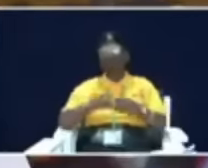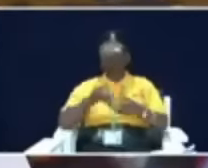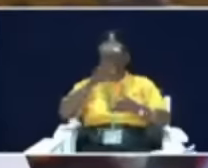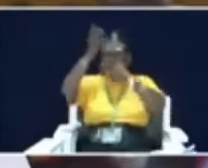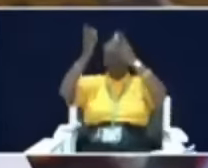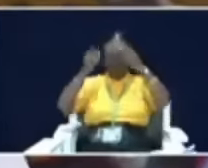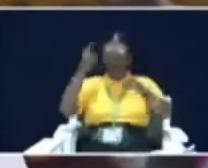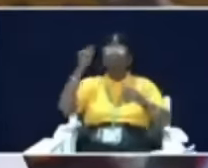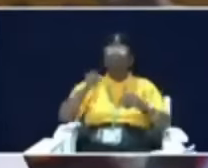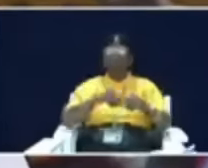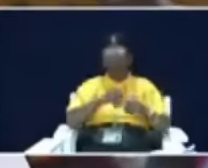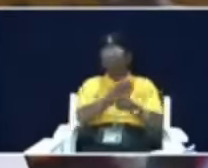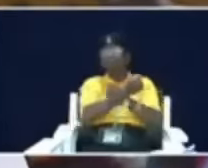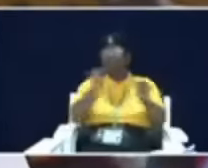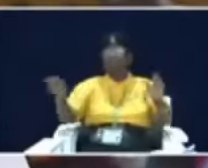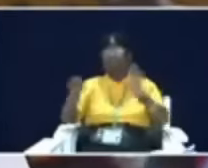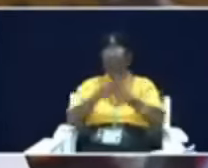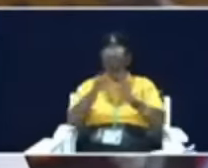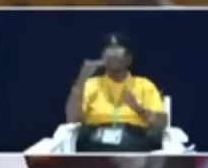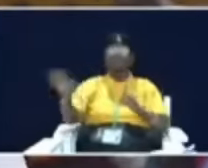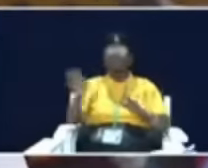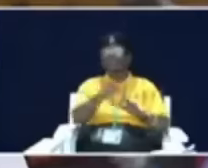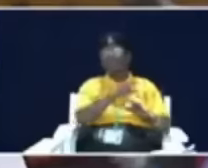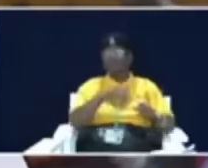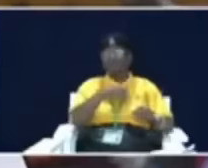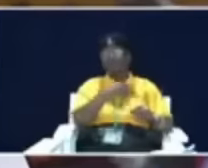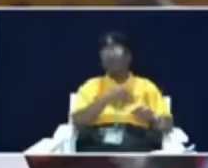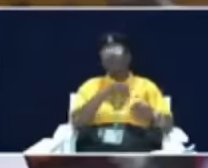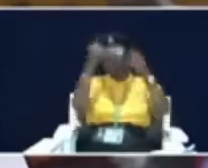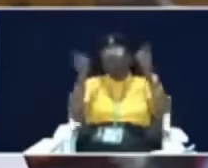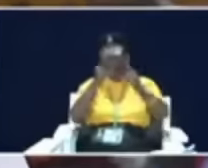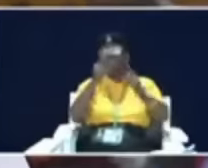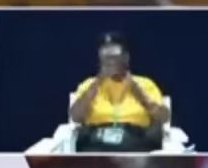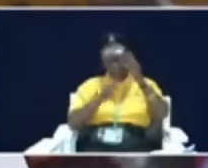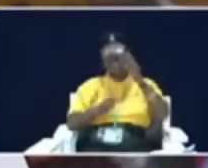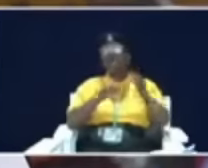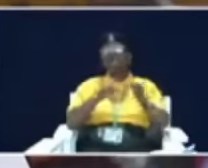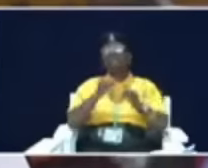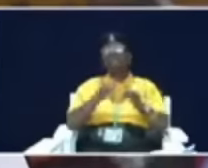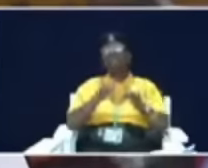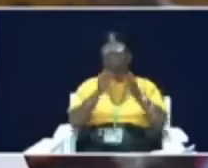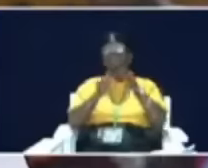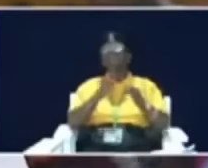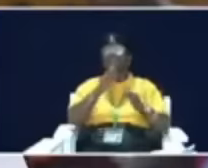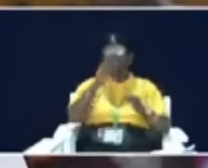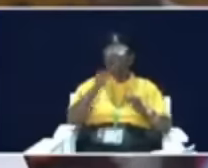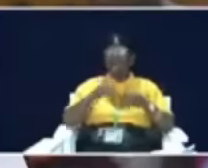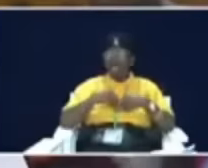you are backsliding, if you have already gone back to what you say you will never do